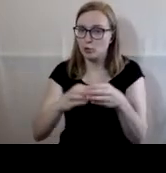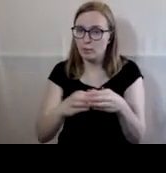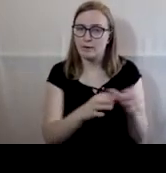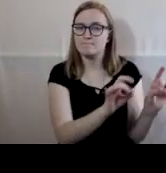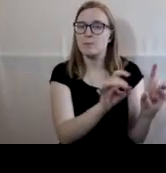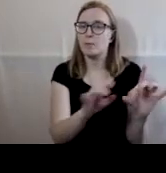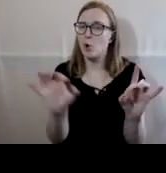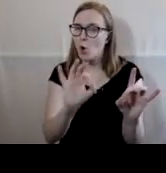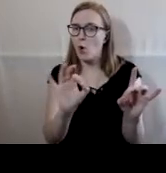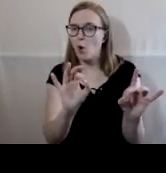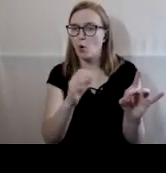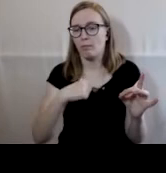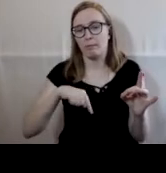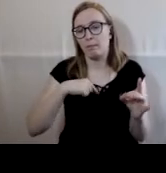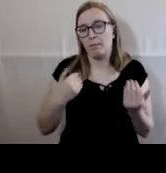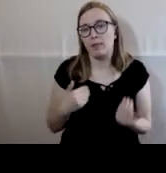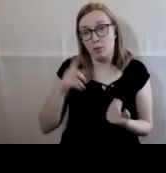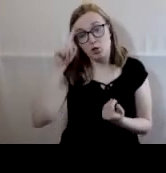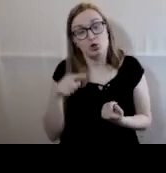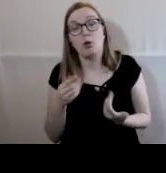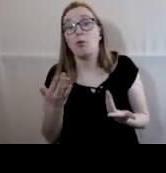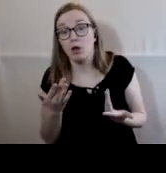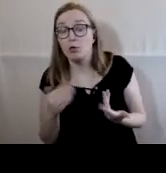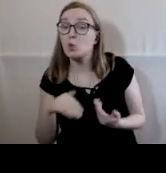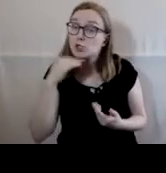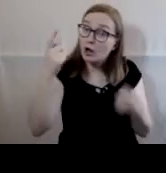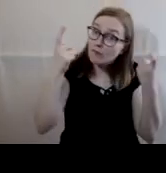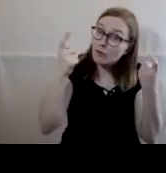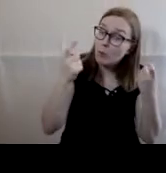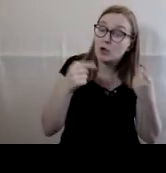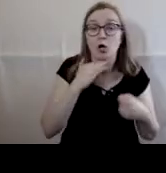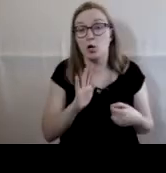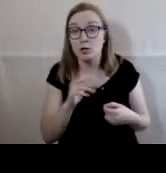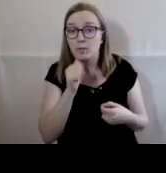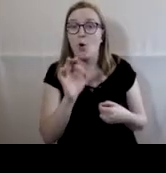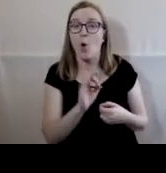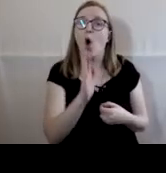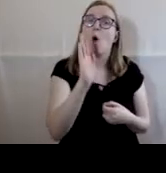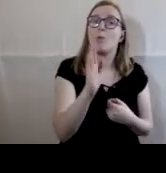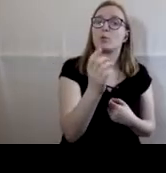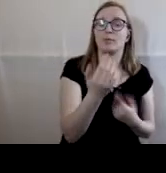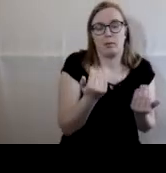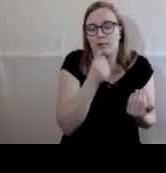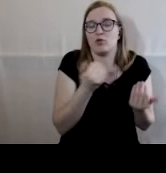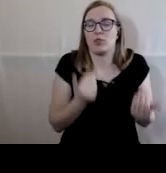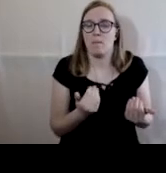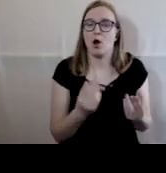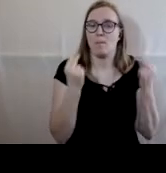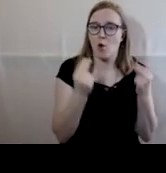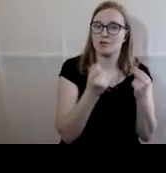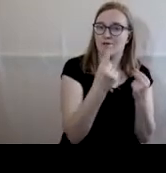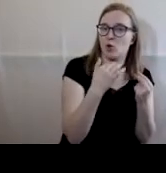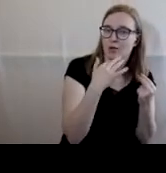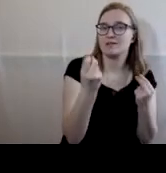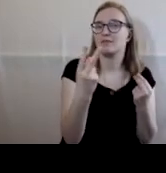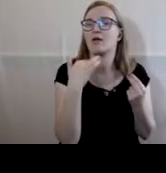What do we know about the young people in grades 11 and 12 today? Is